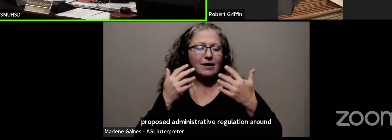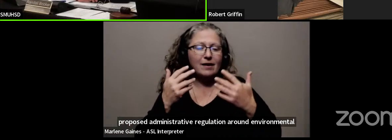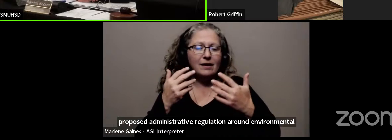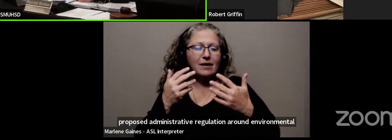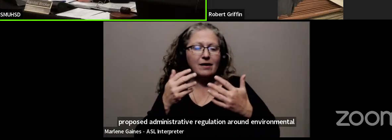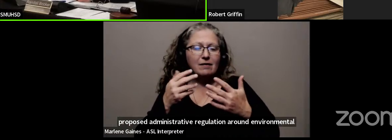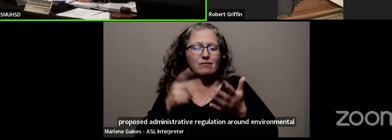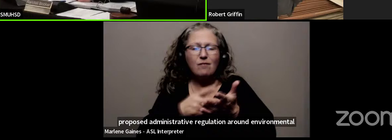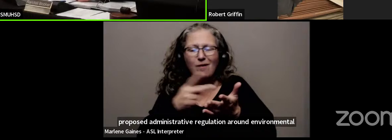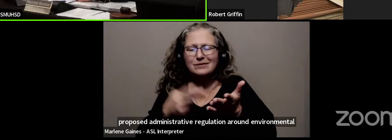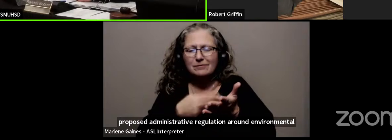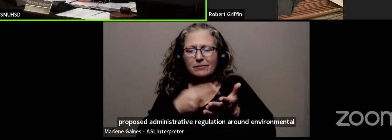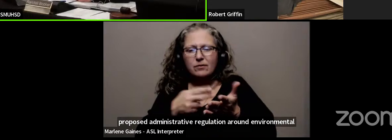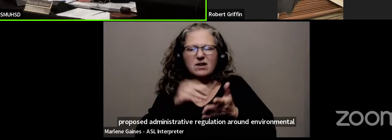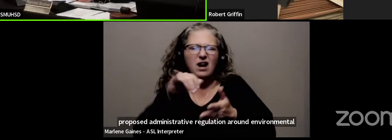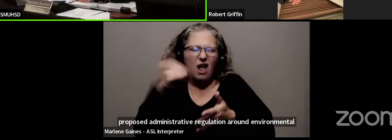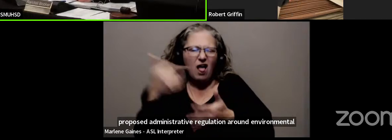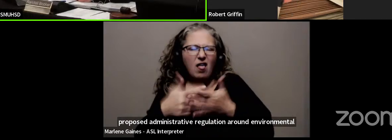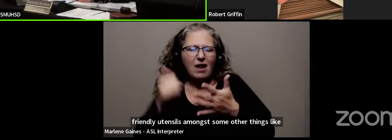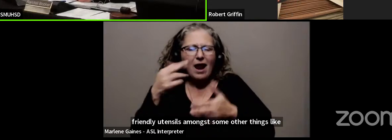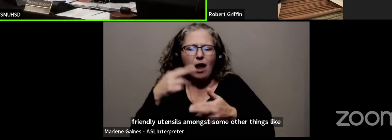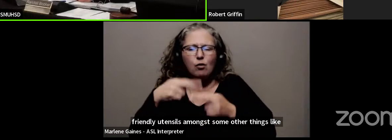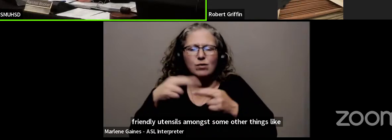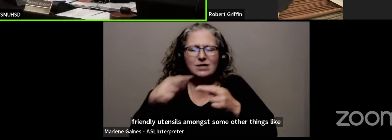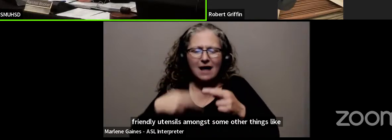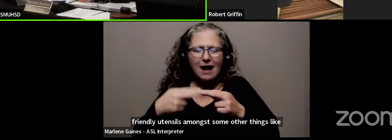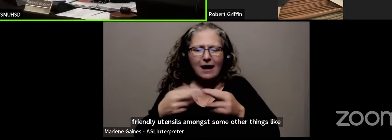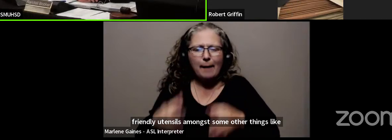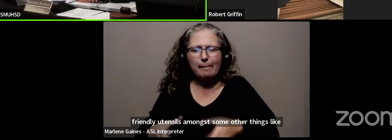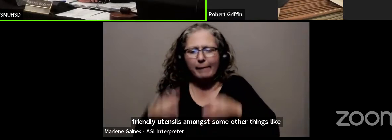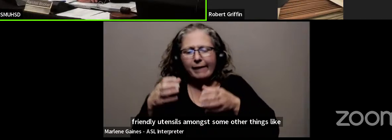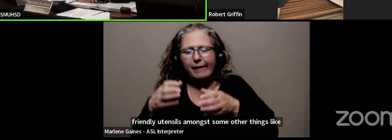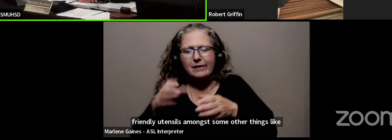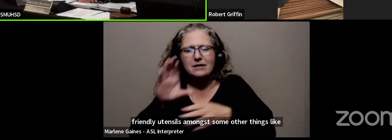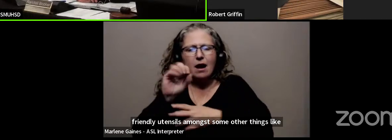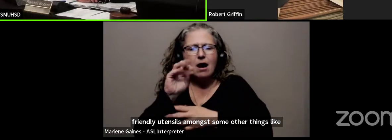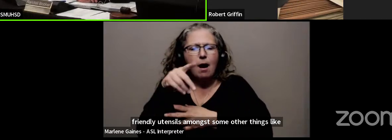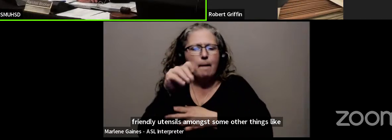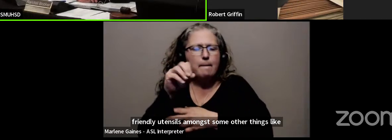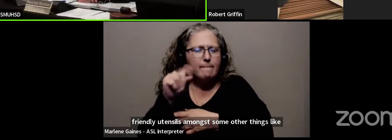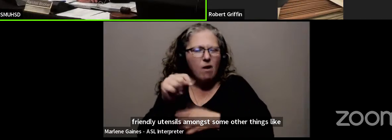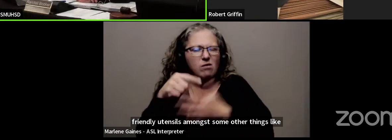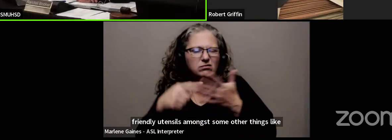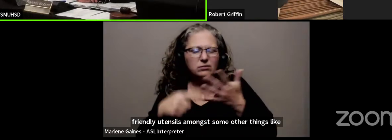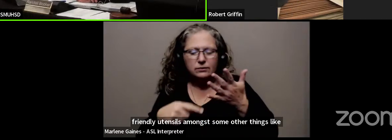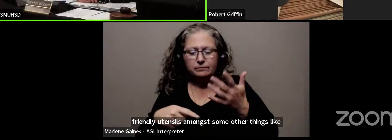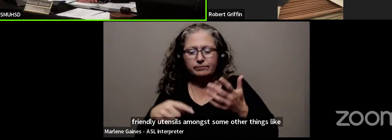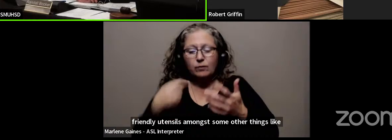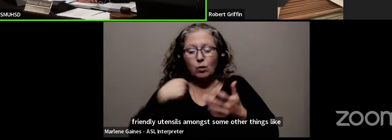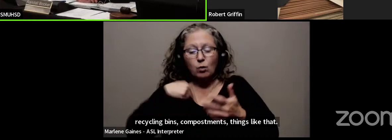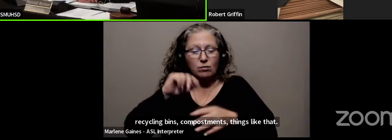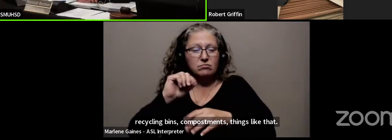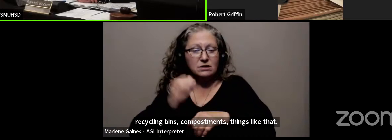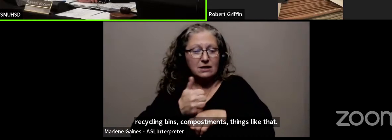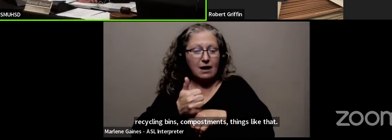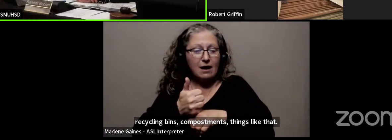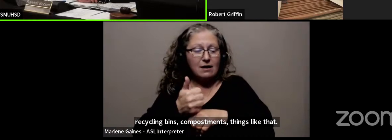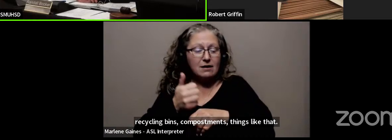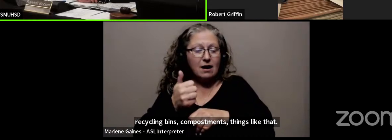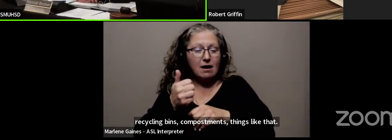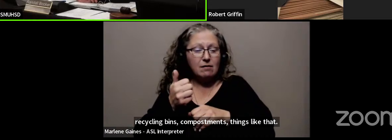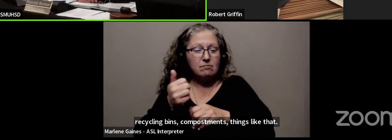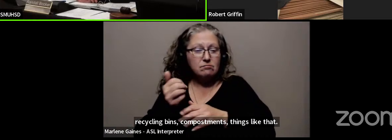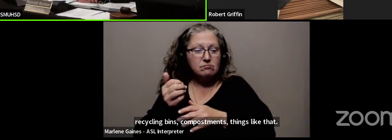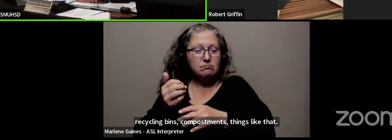utensils, amongst some other things like recycling bins, compost bins, things like that. So we've set upon a path where